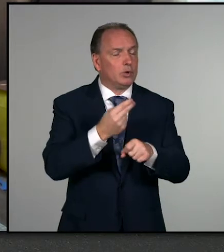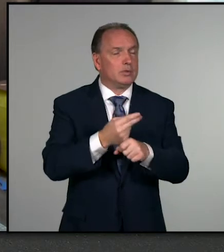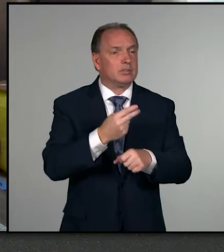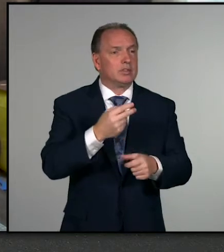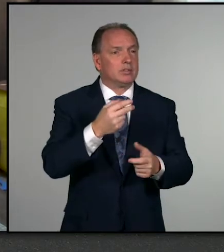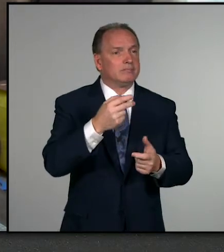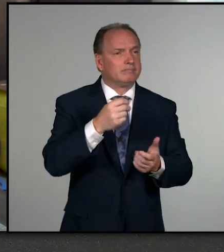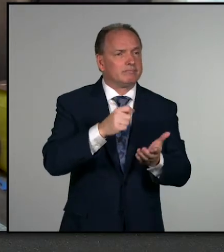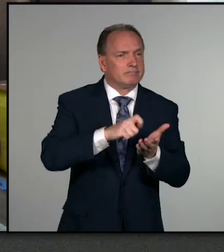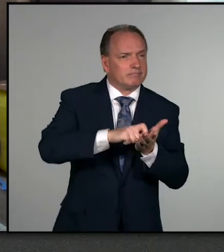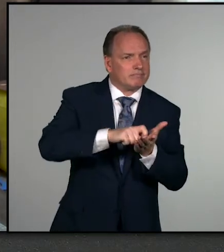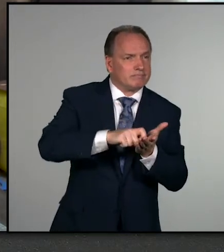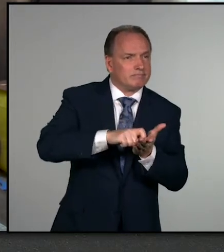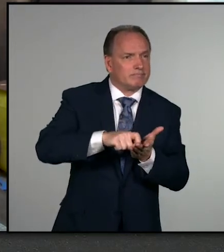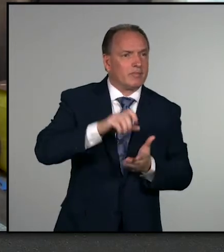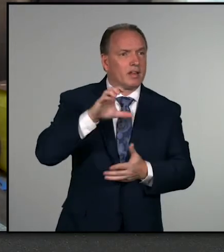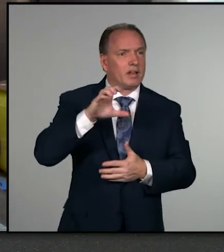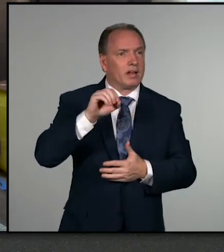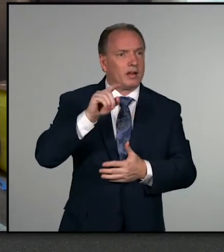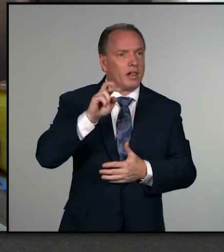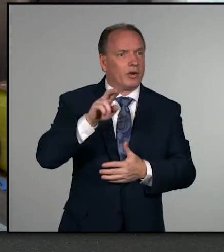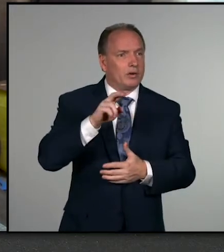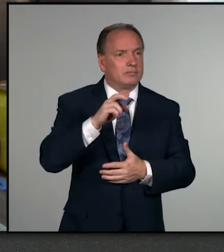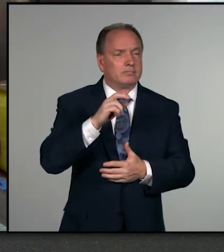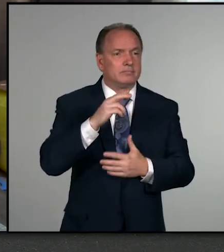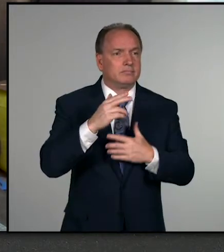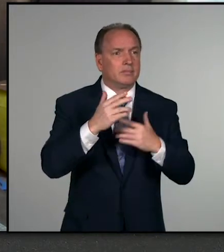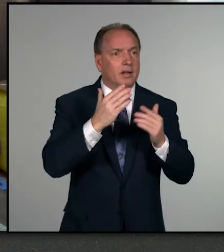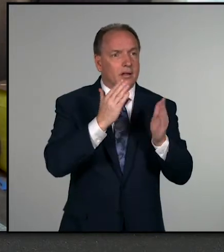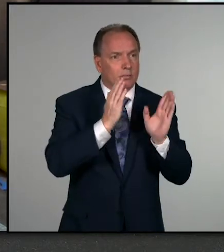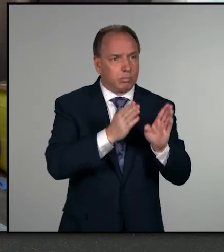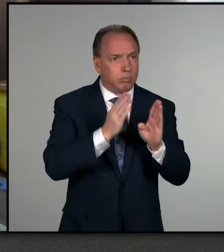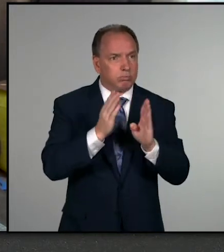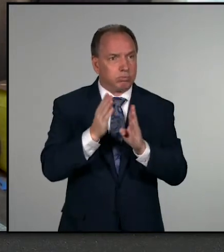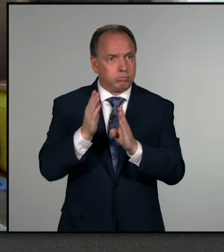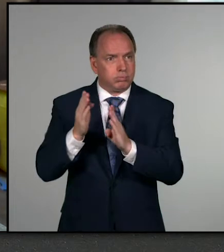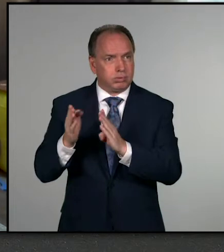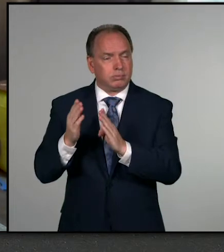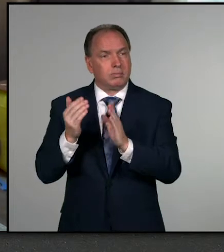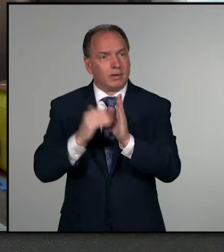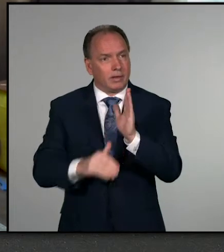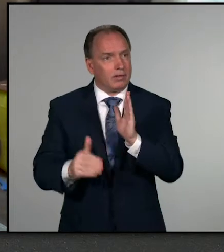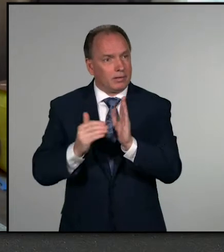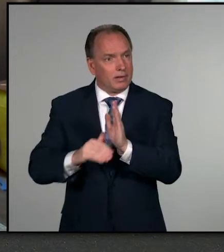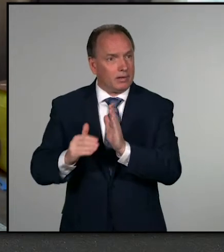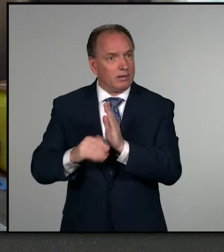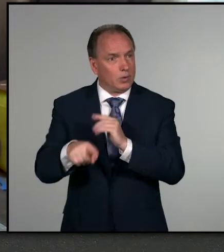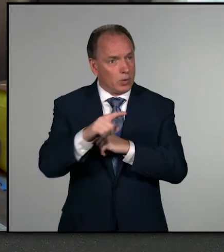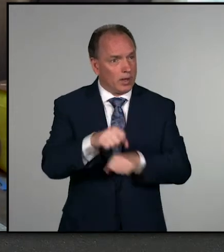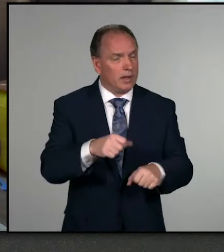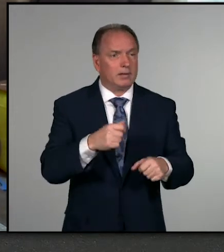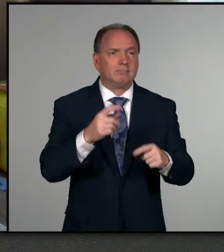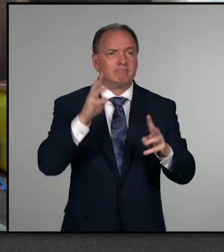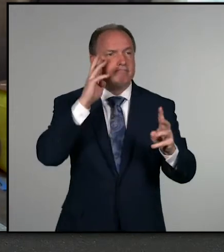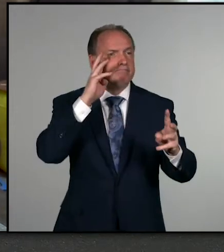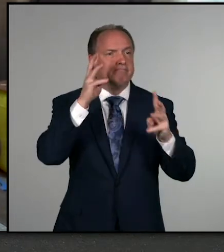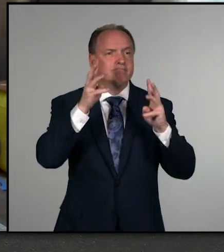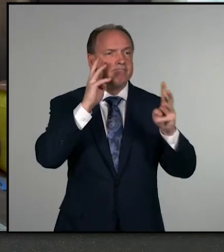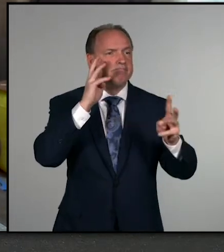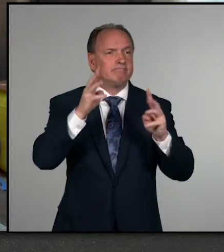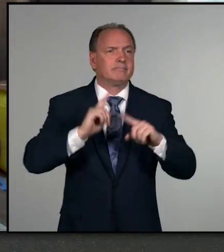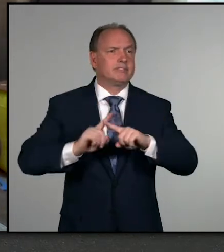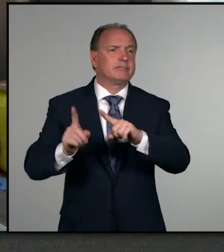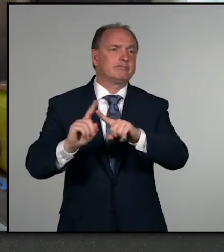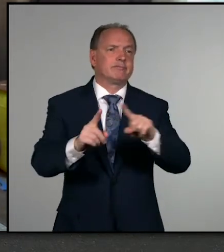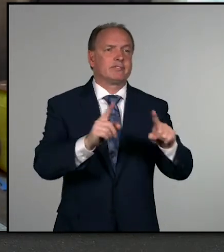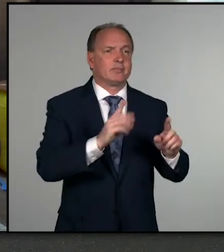patterns. And that pattern is that repeated design over and over and over. You could do as many